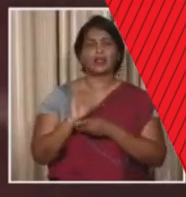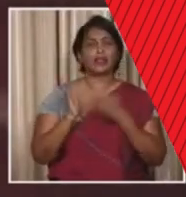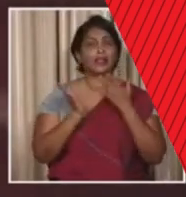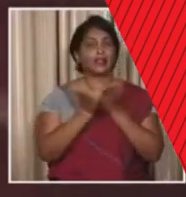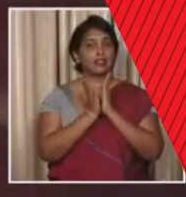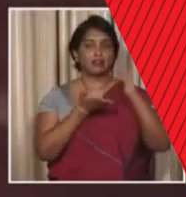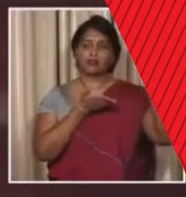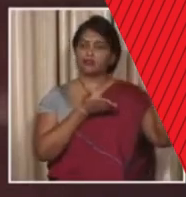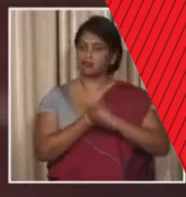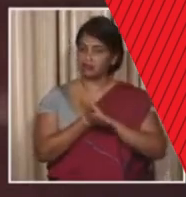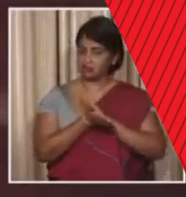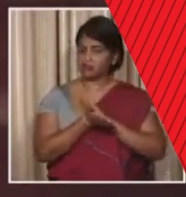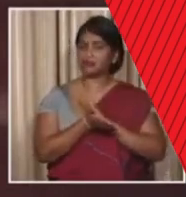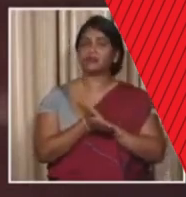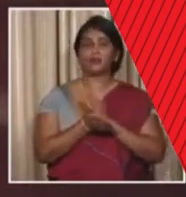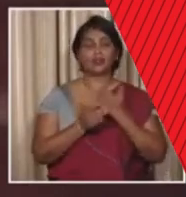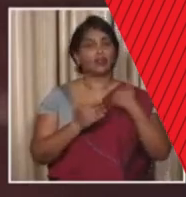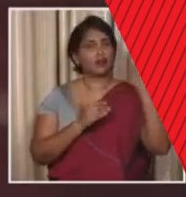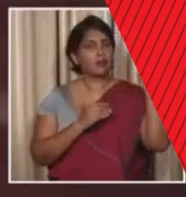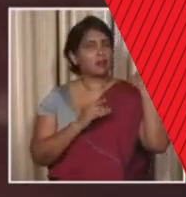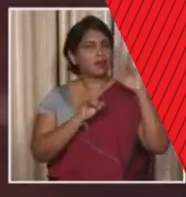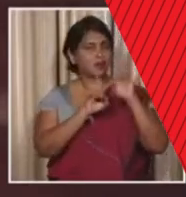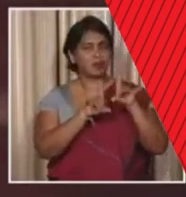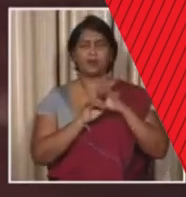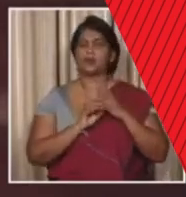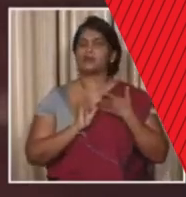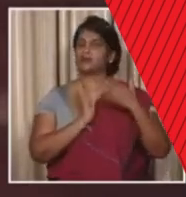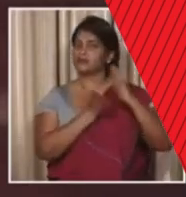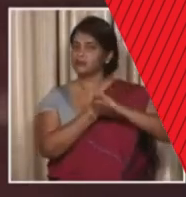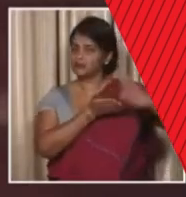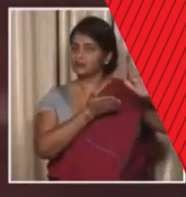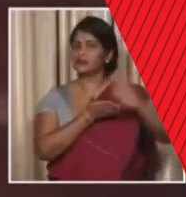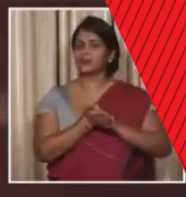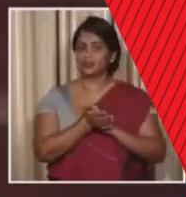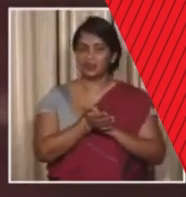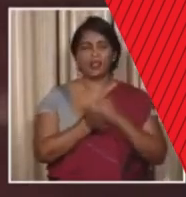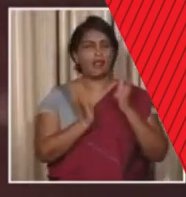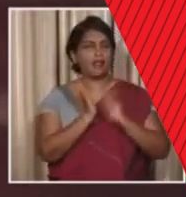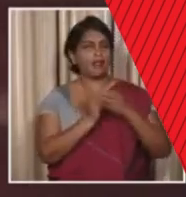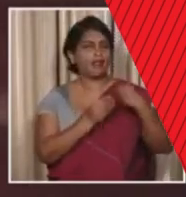backed us. Indian credit line, it is good. India,